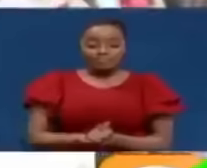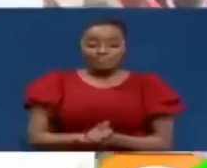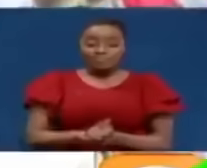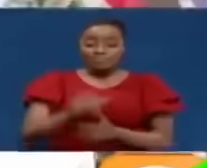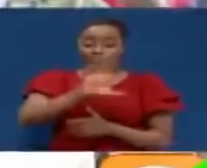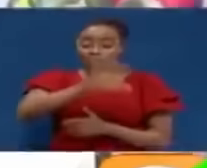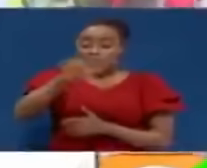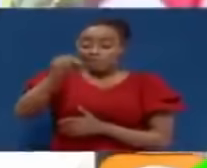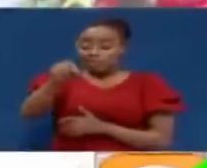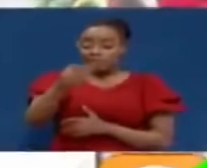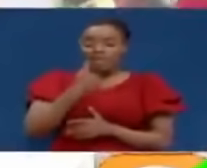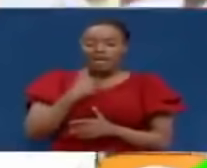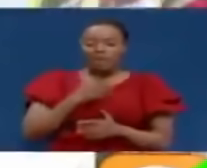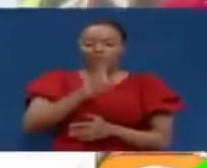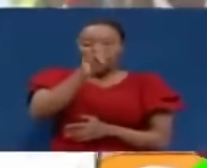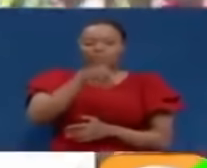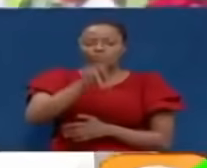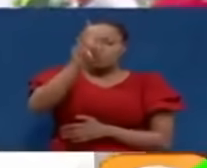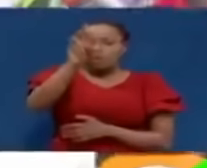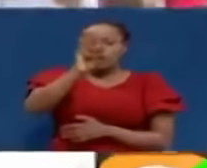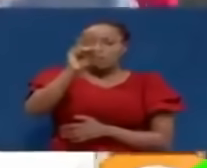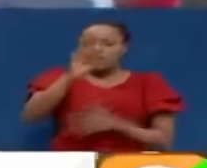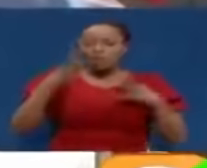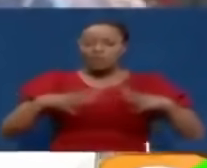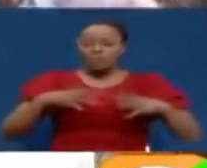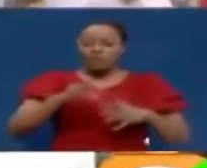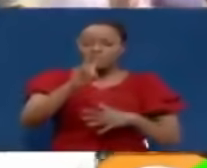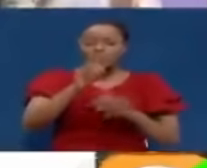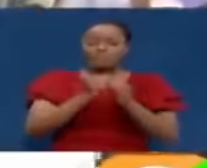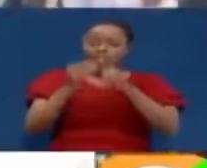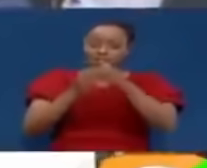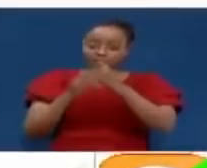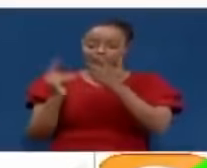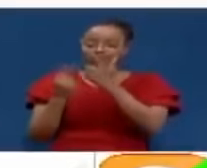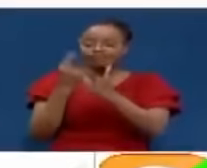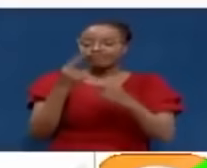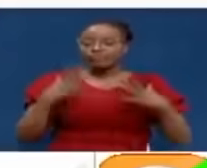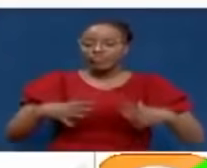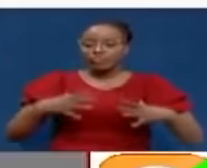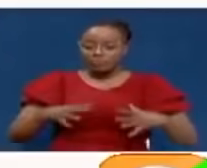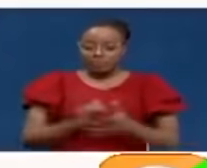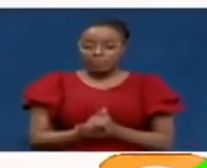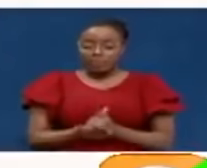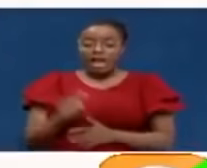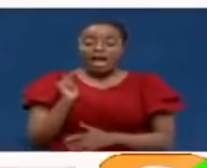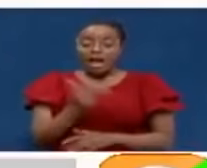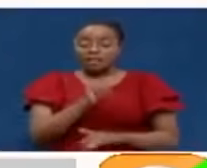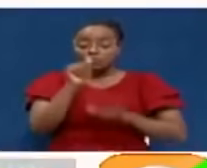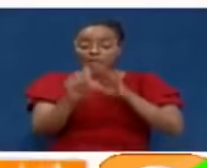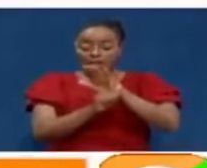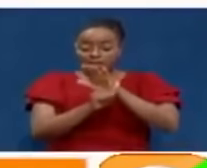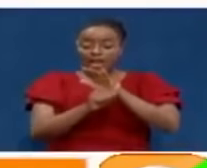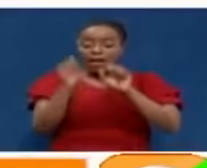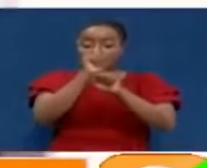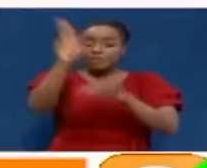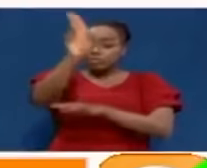with the county registering 1.1 million people in the 2019 census. Tunapigia tuko chini ya Uhuru